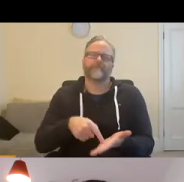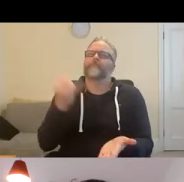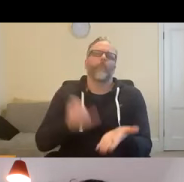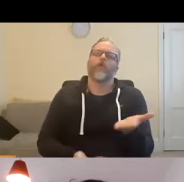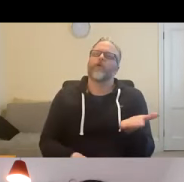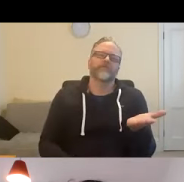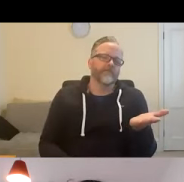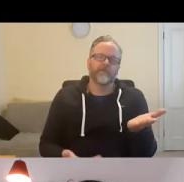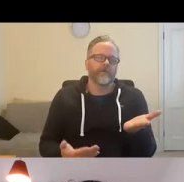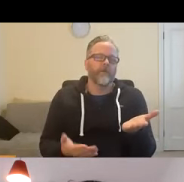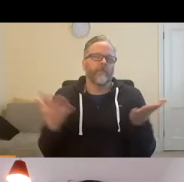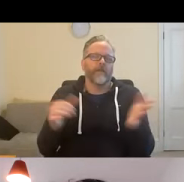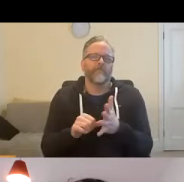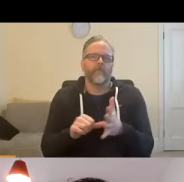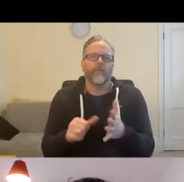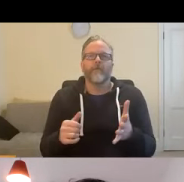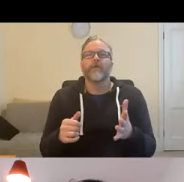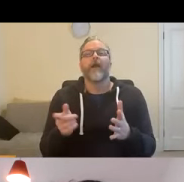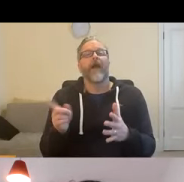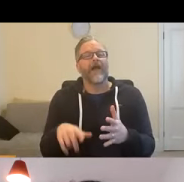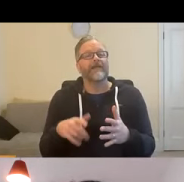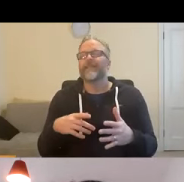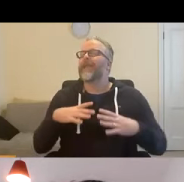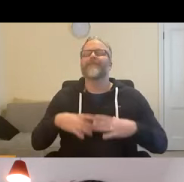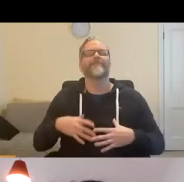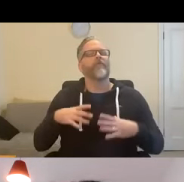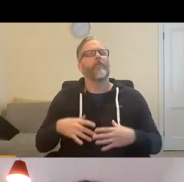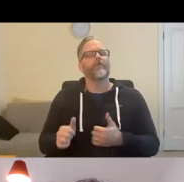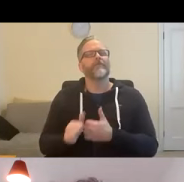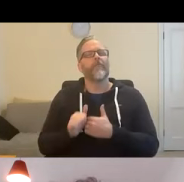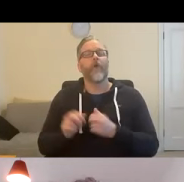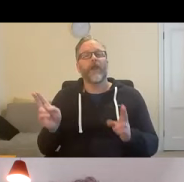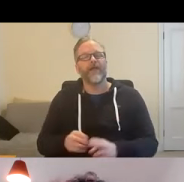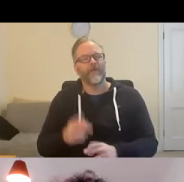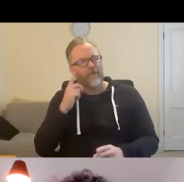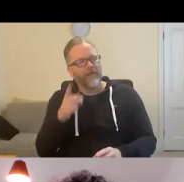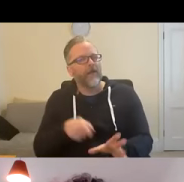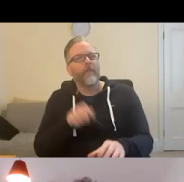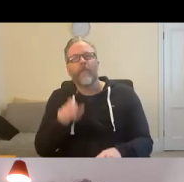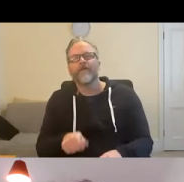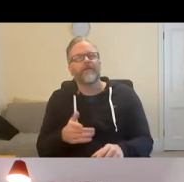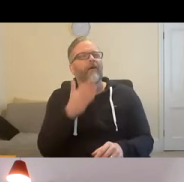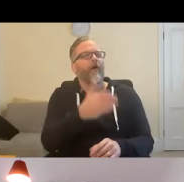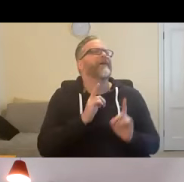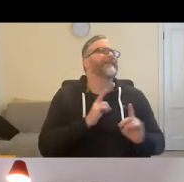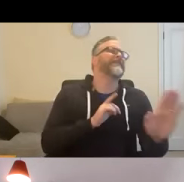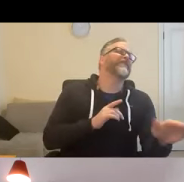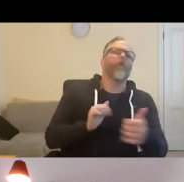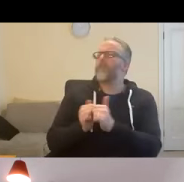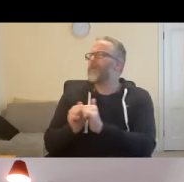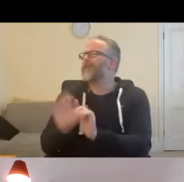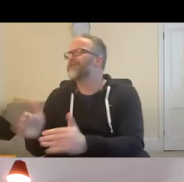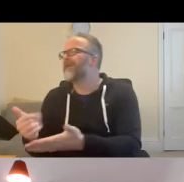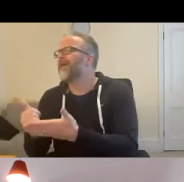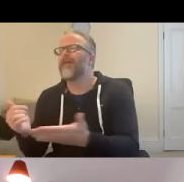been problematic. And there's much less informal support. So if you think of, a young person going to a teacher or peers within the school